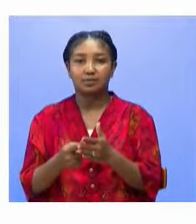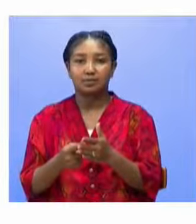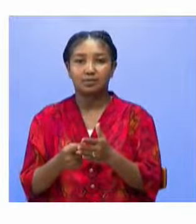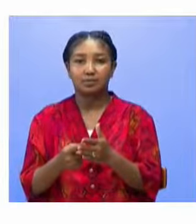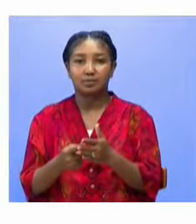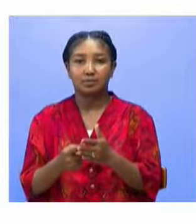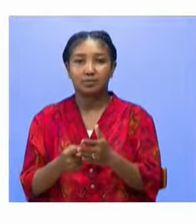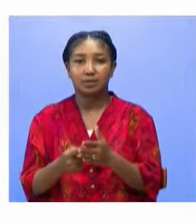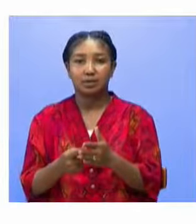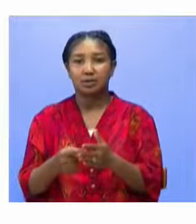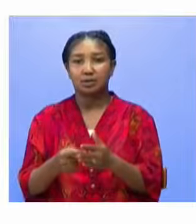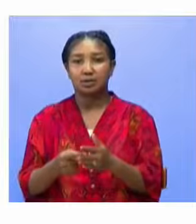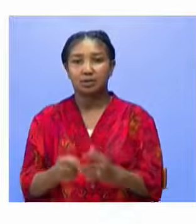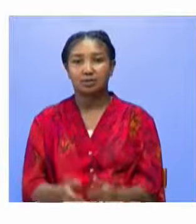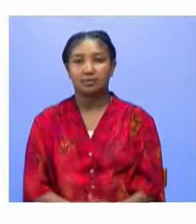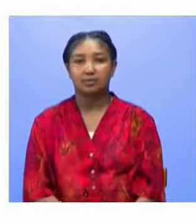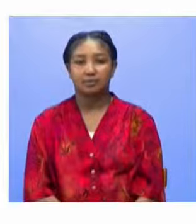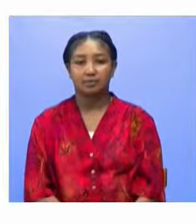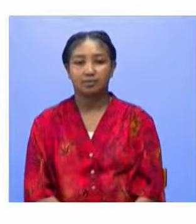Let's say this